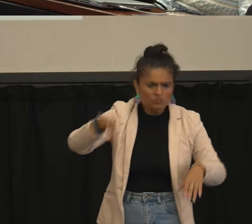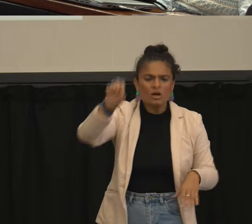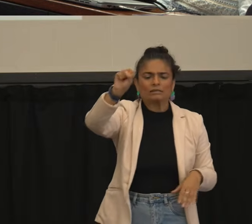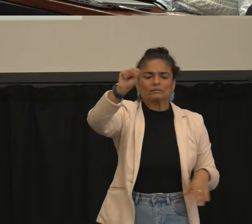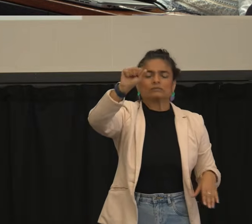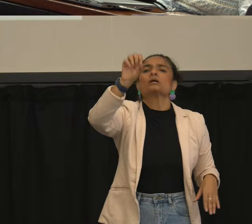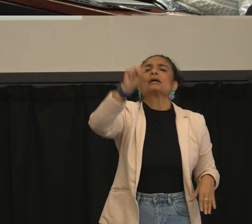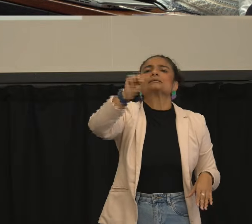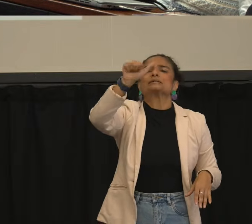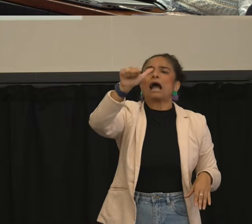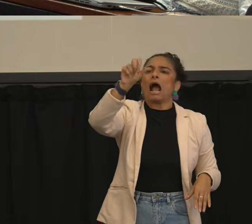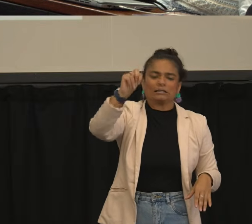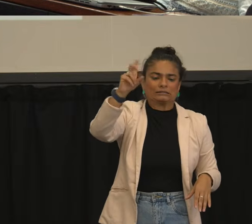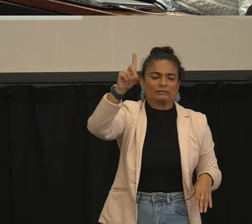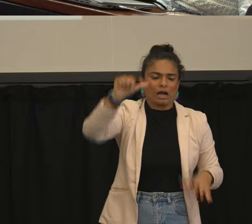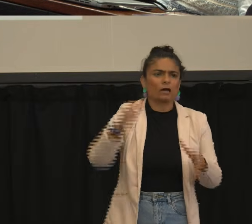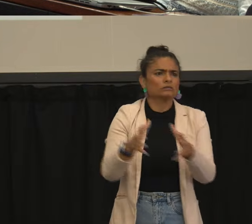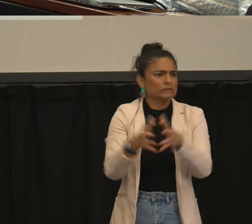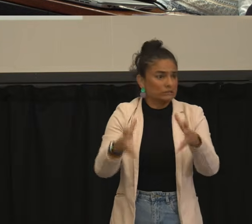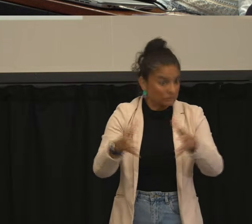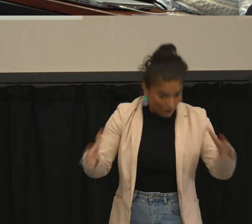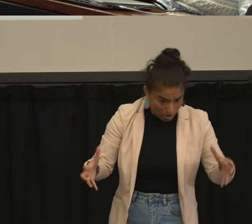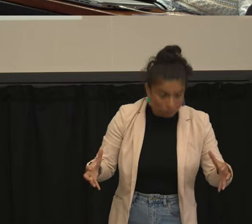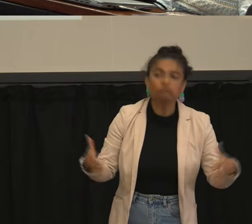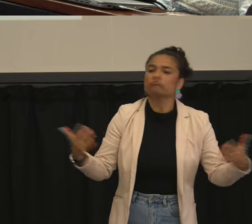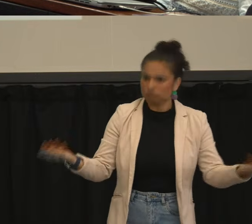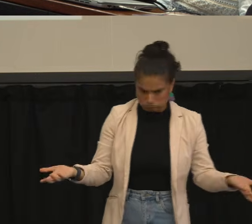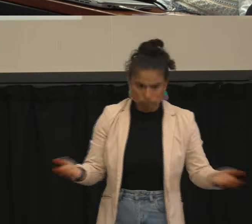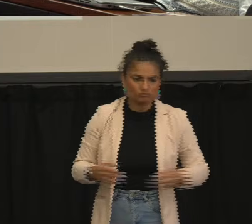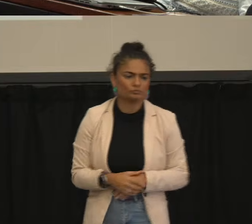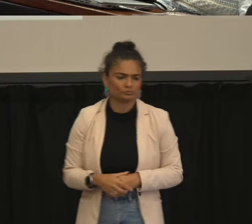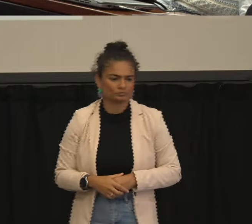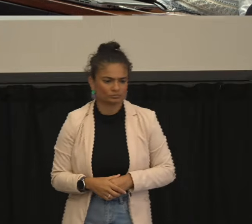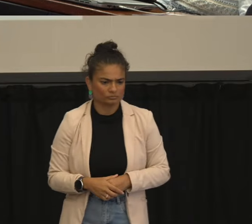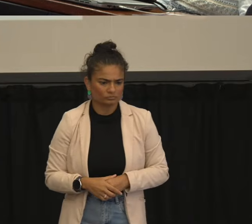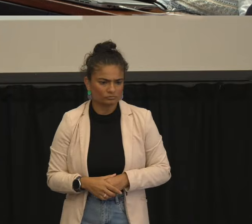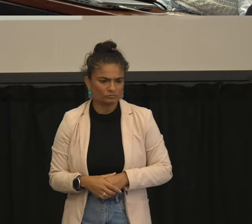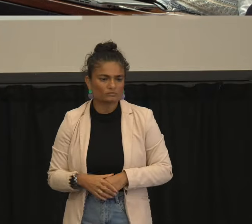that's also featured, and the South African National Deaf Association, SANDA.